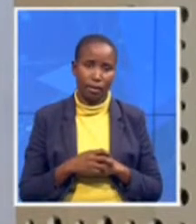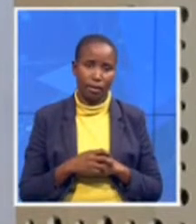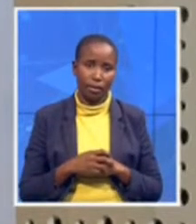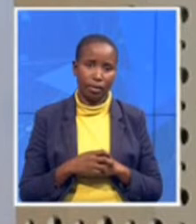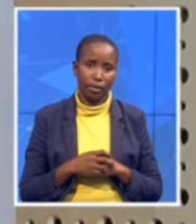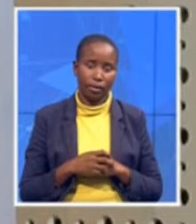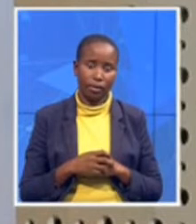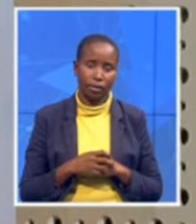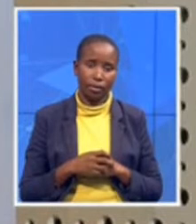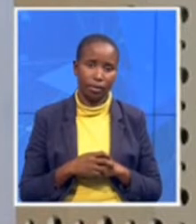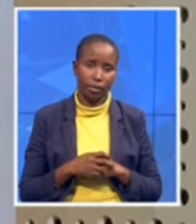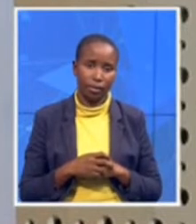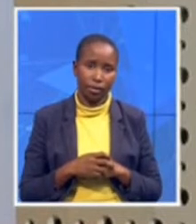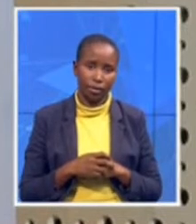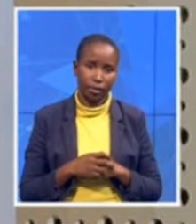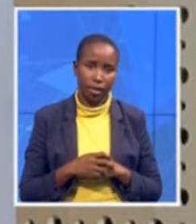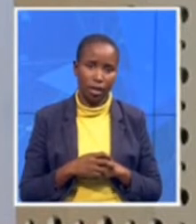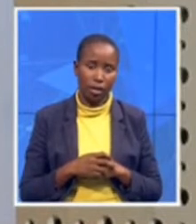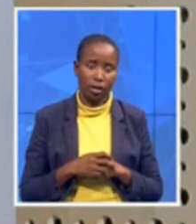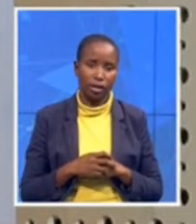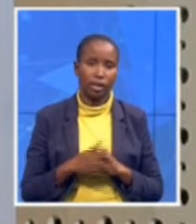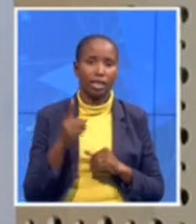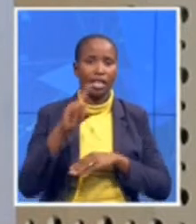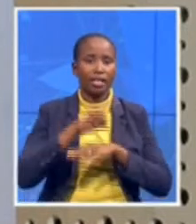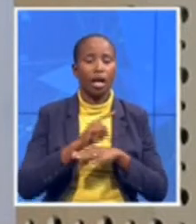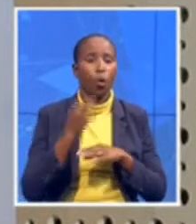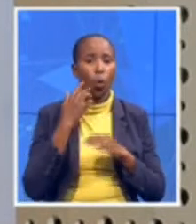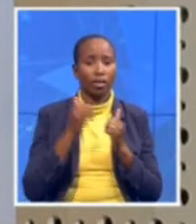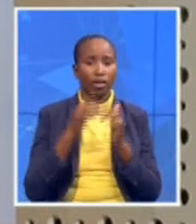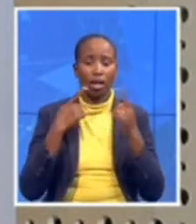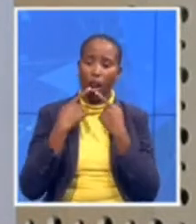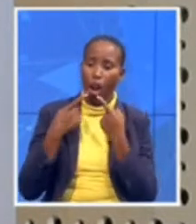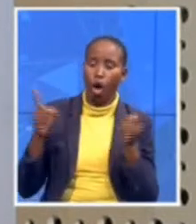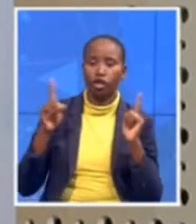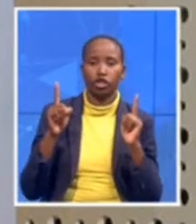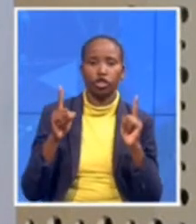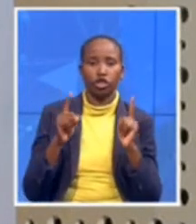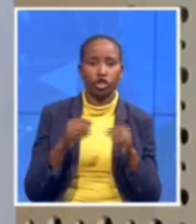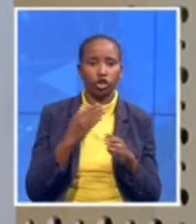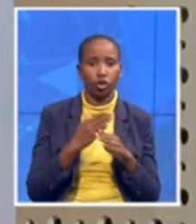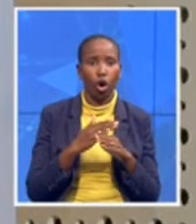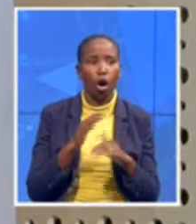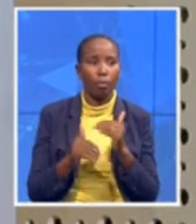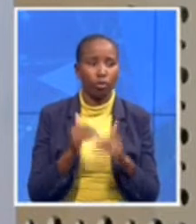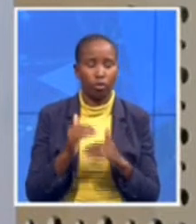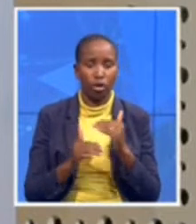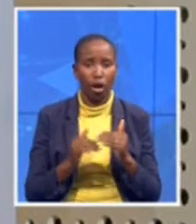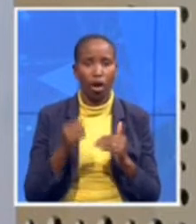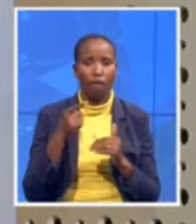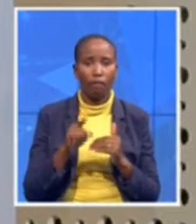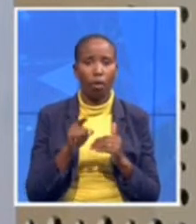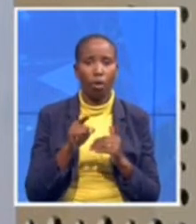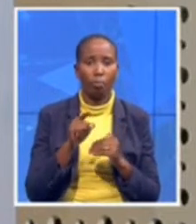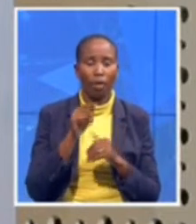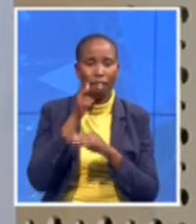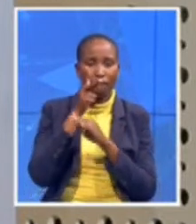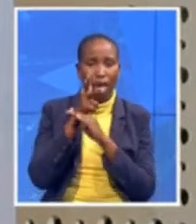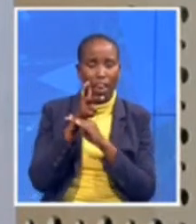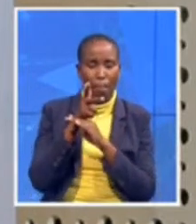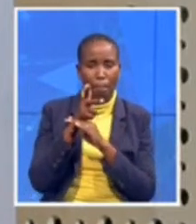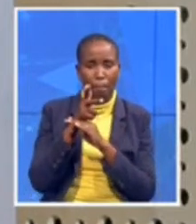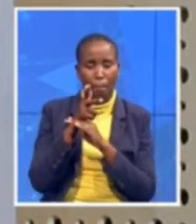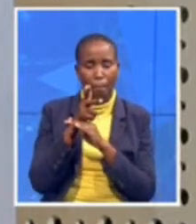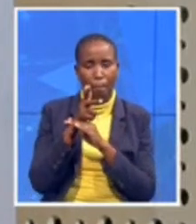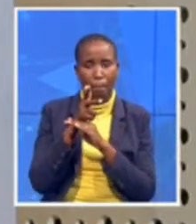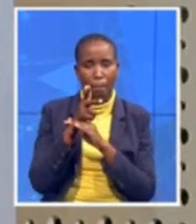launch the operationalization of the Film and Publication Board Amendment Act, which came to operation on